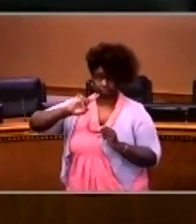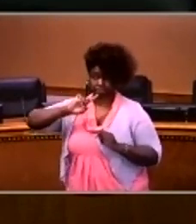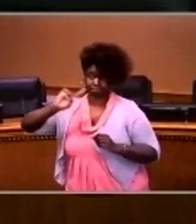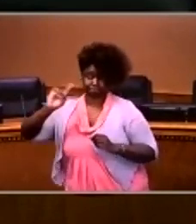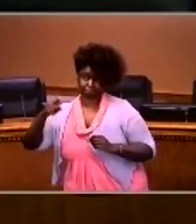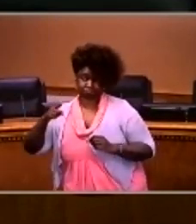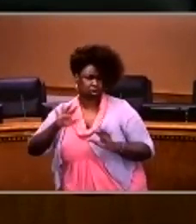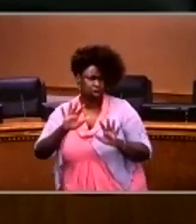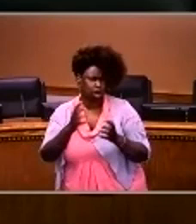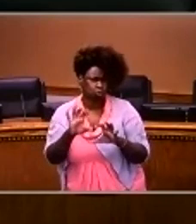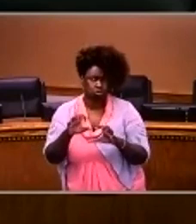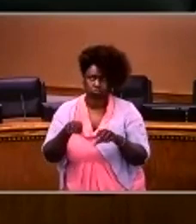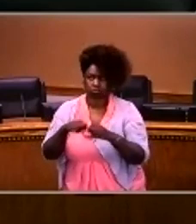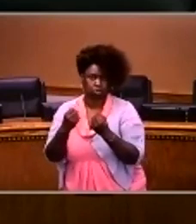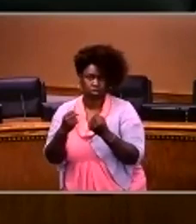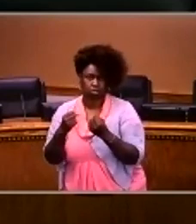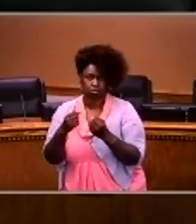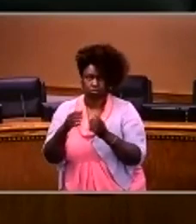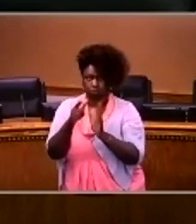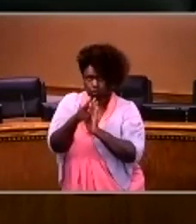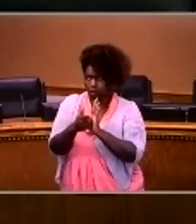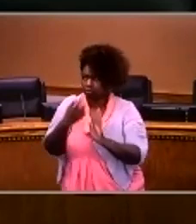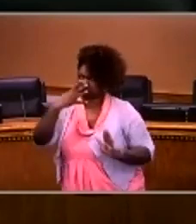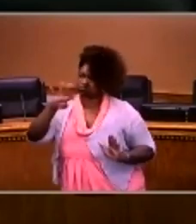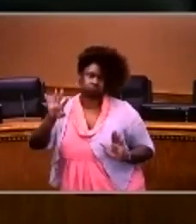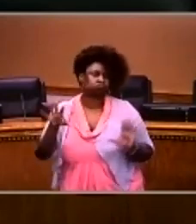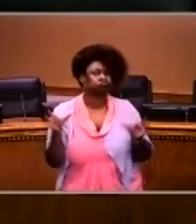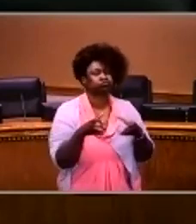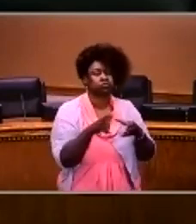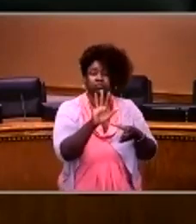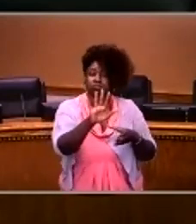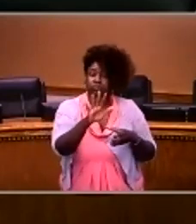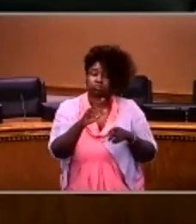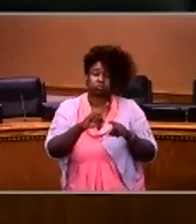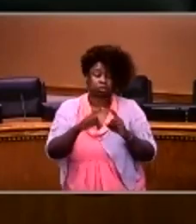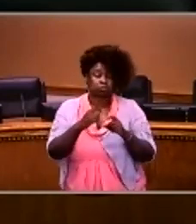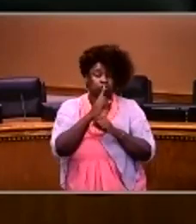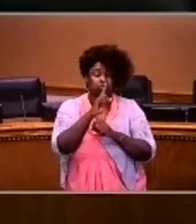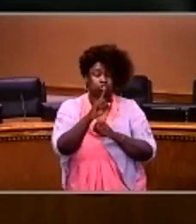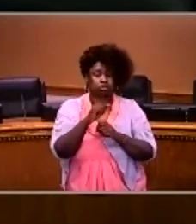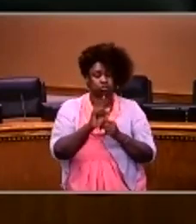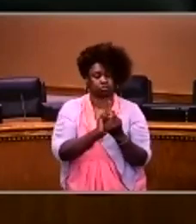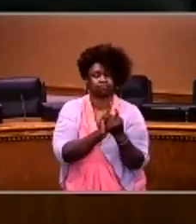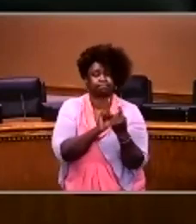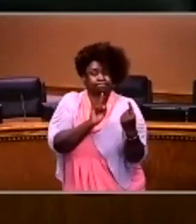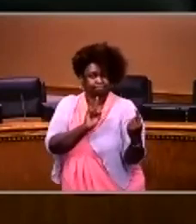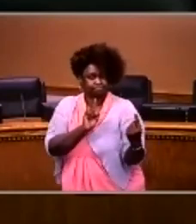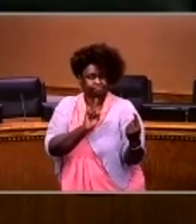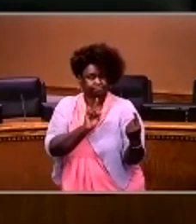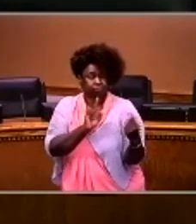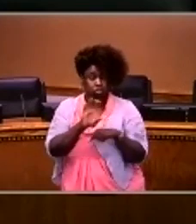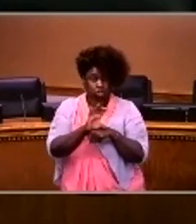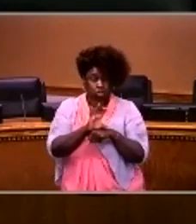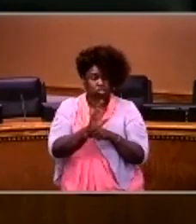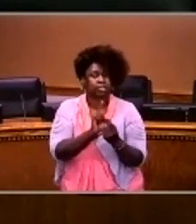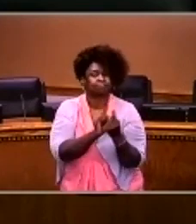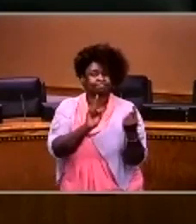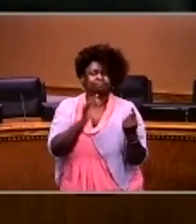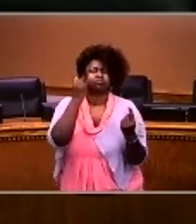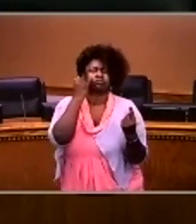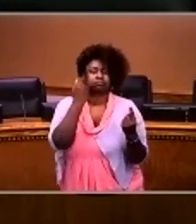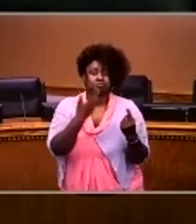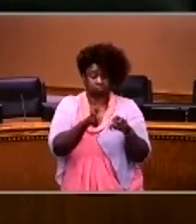terms of worshiping safely, making sure that you maintain your distancing from others in church, maybe sitting every other